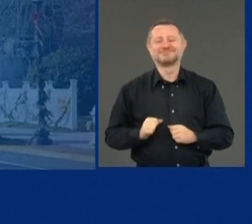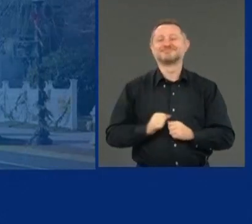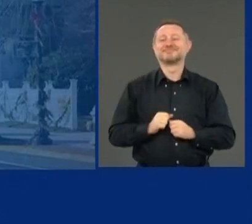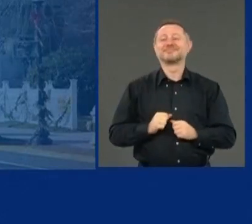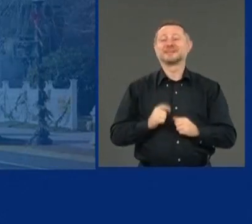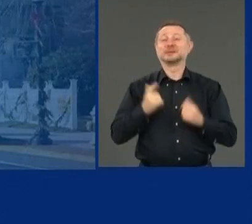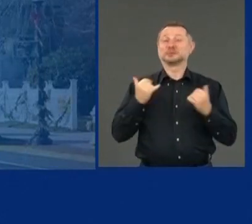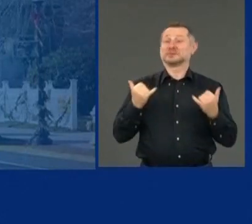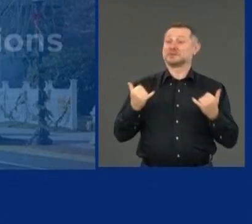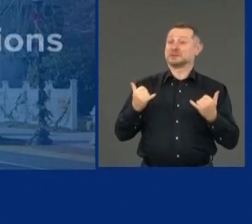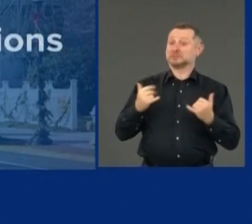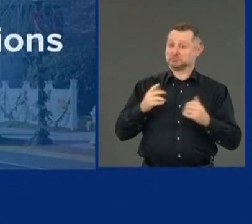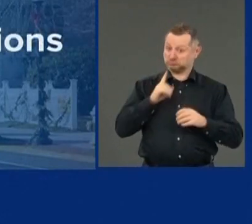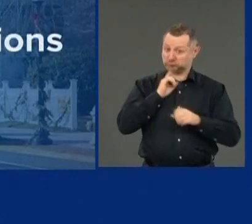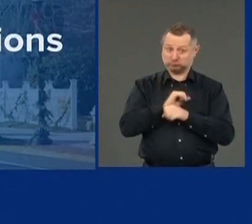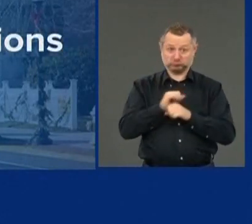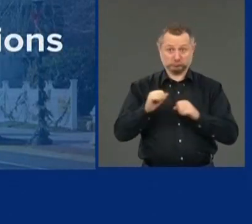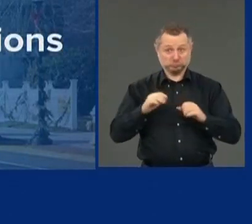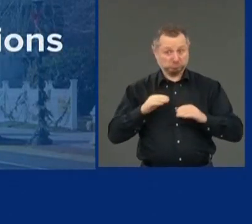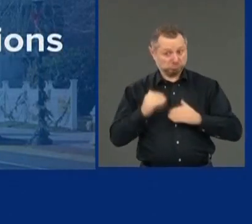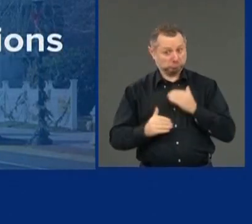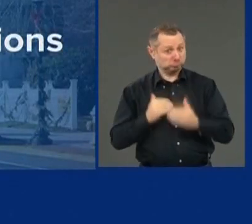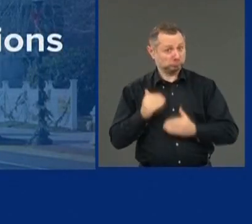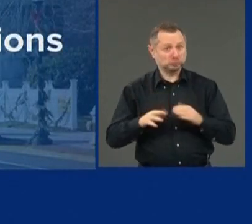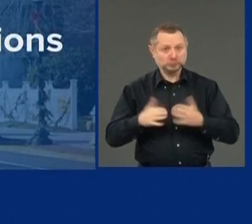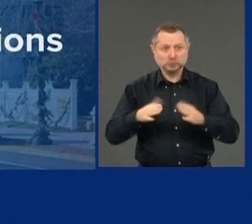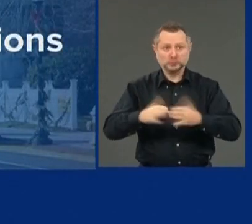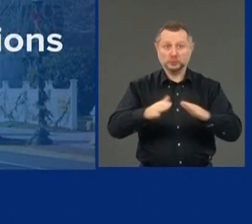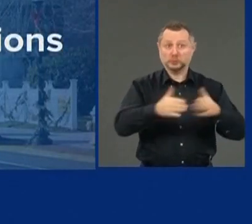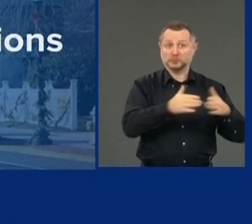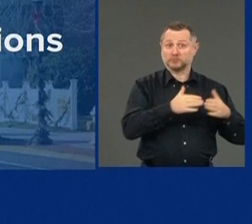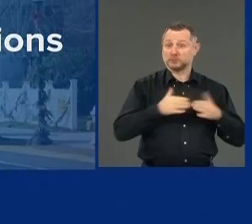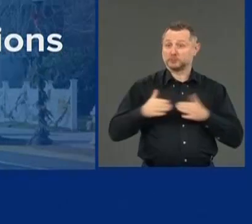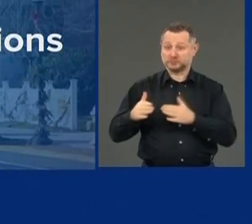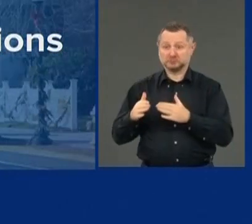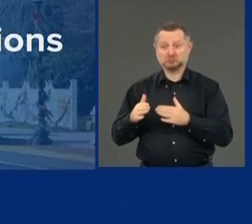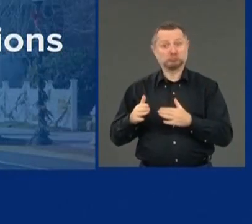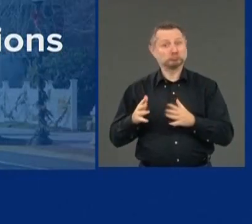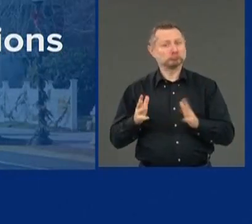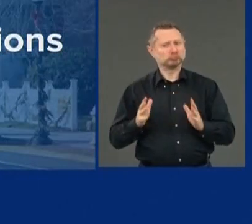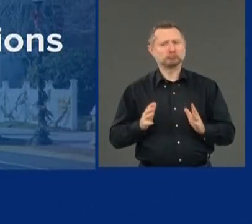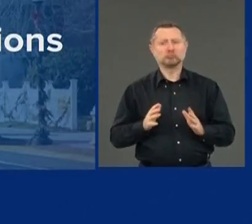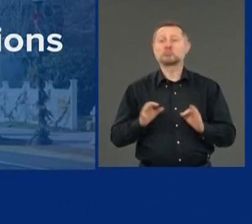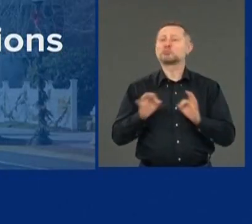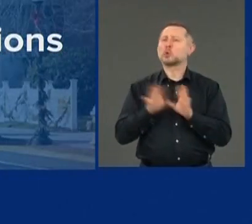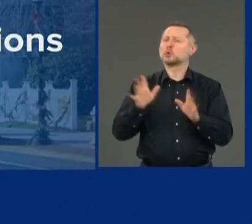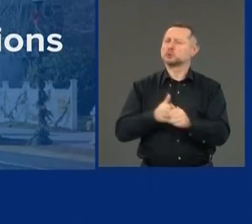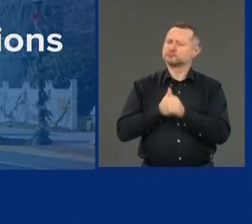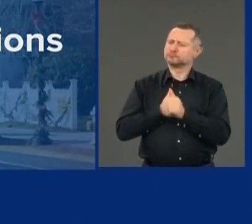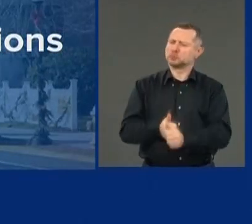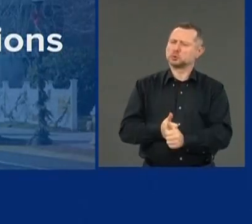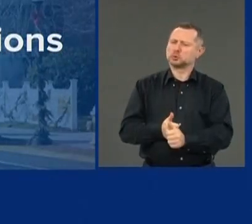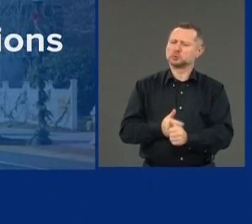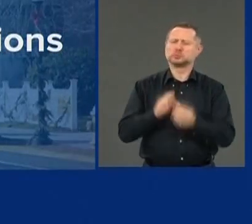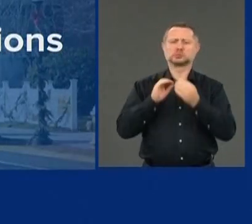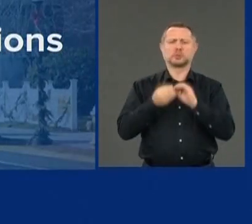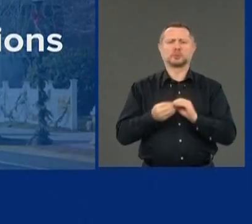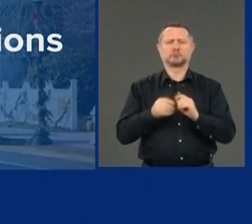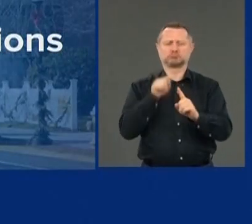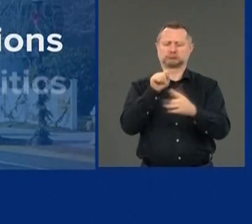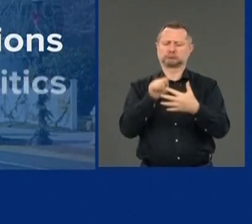the reopening phase, and we've been following the numbers from day one, not